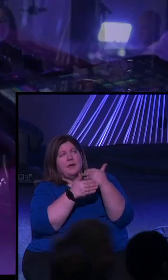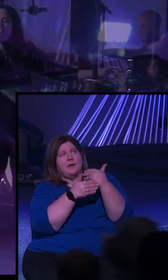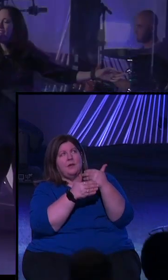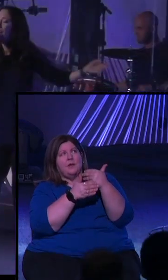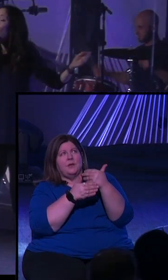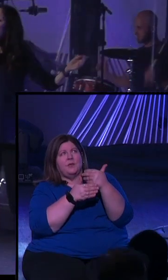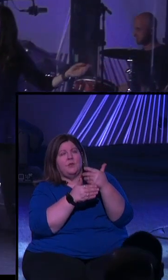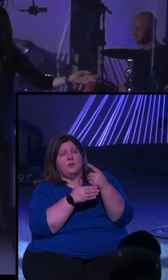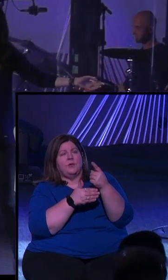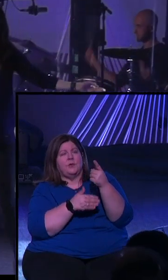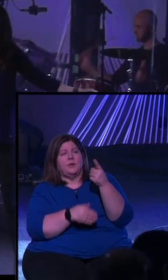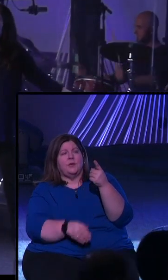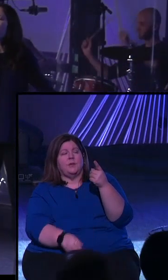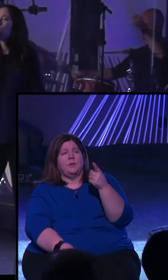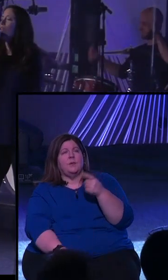near to